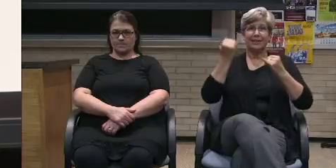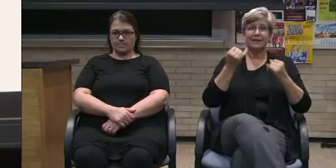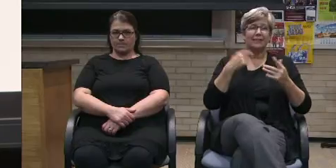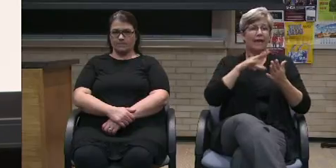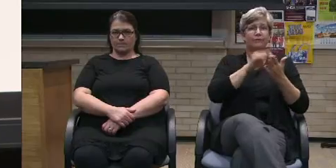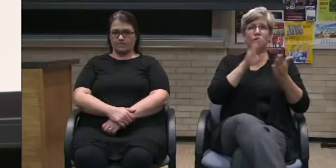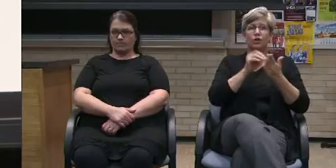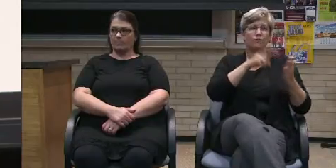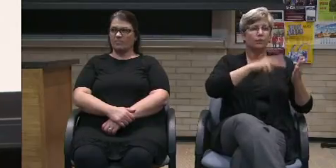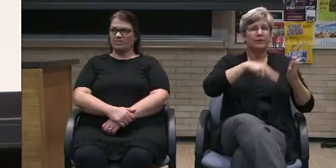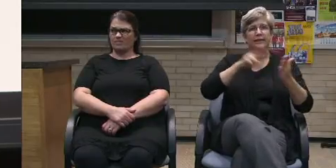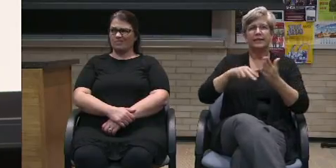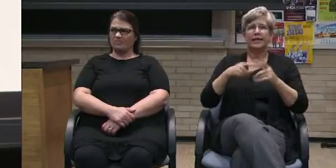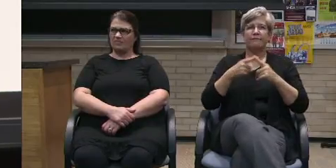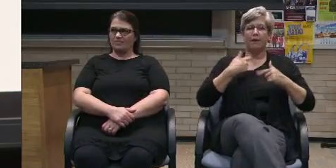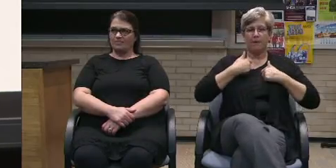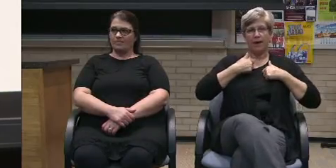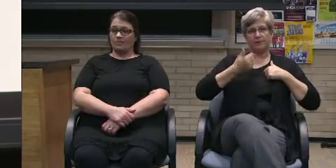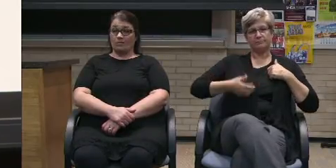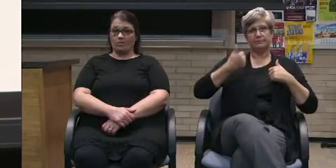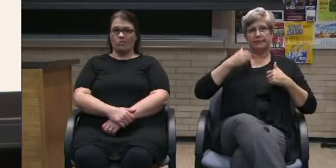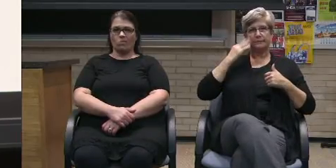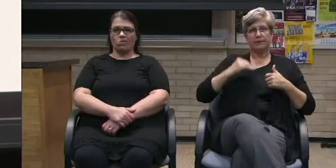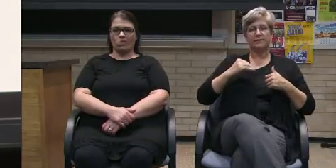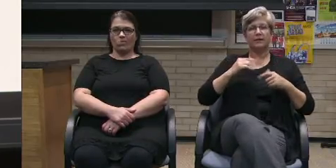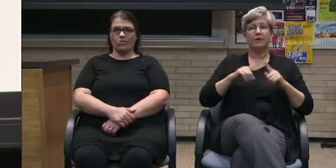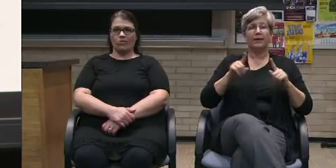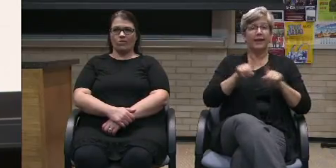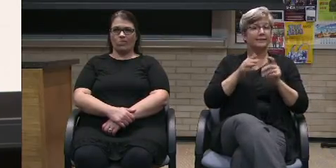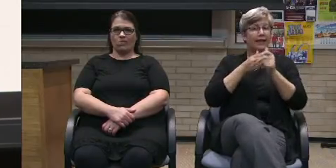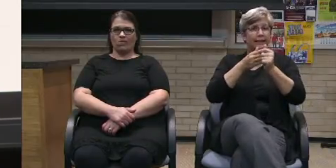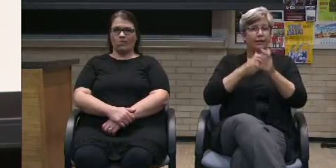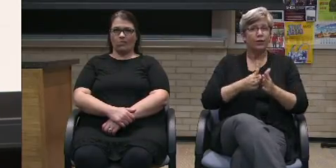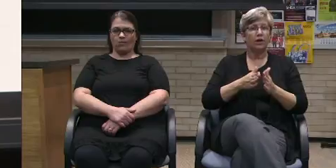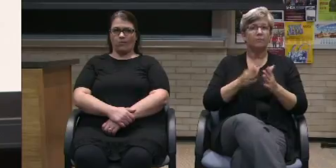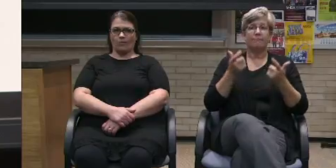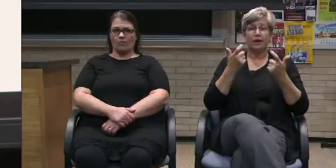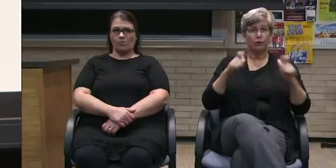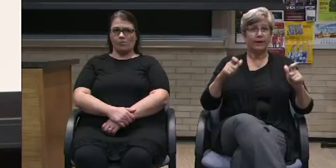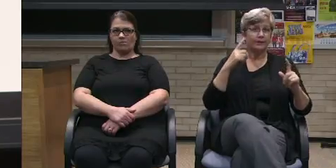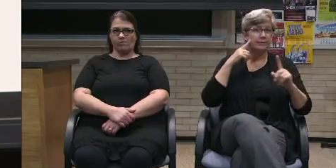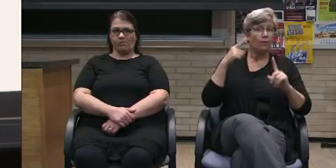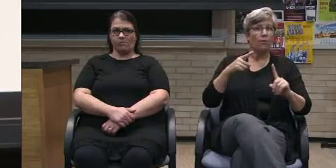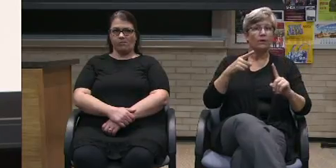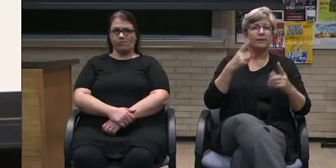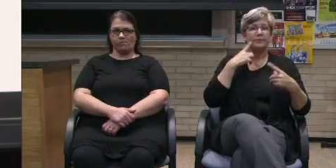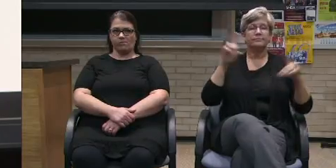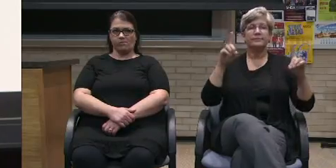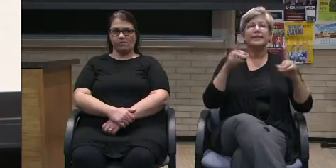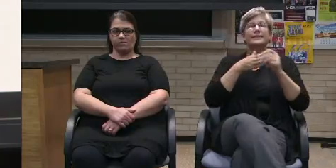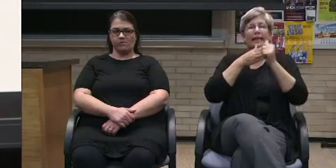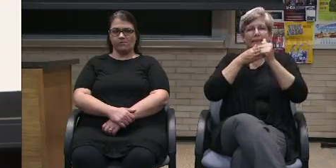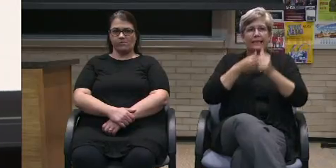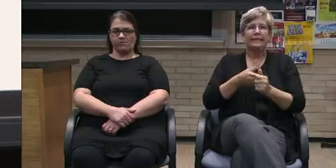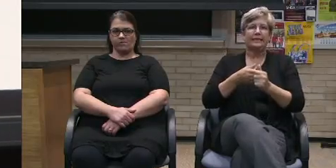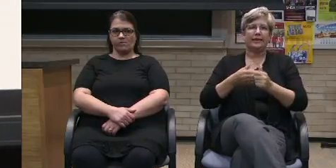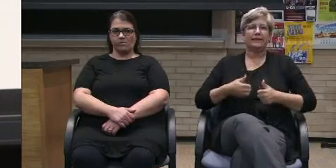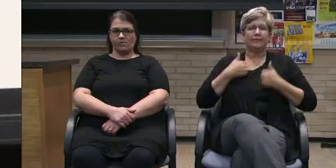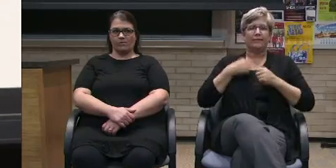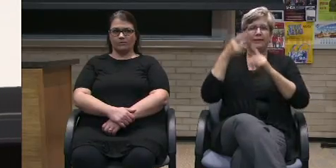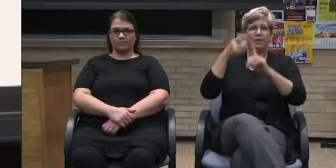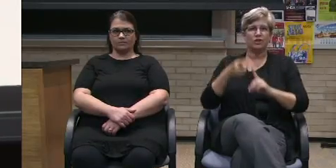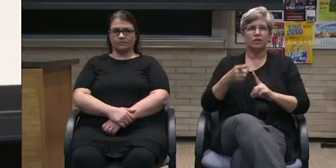job. But I think as a leader, my greatest accomplishment is leading the mission so that amongst the faculty and staff